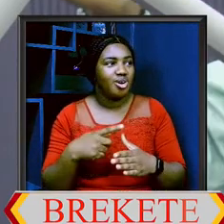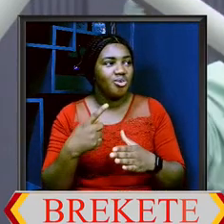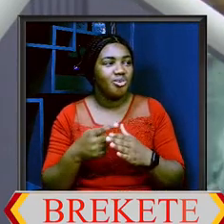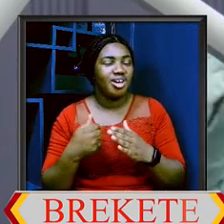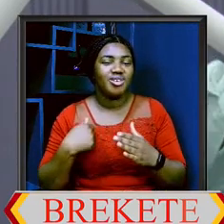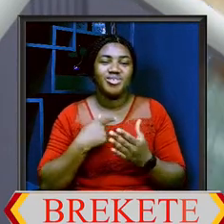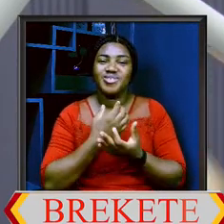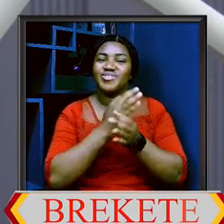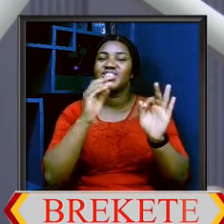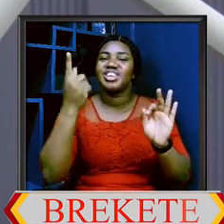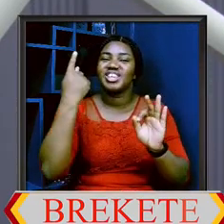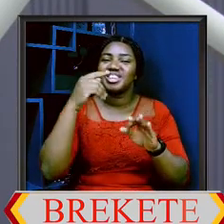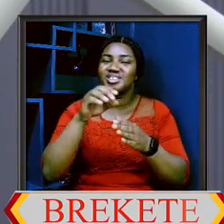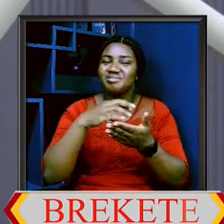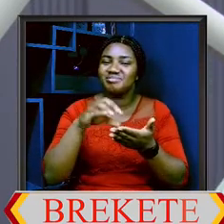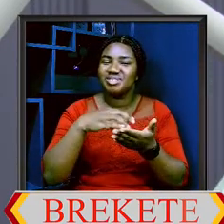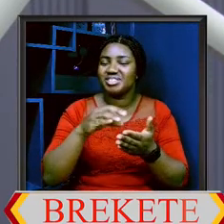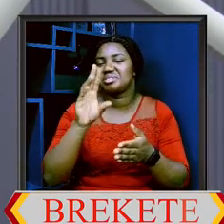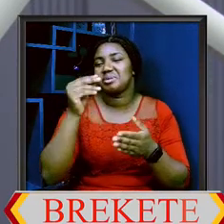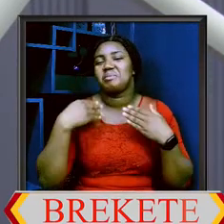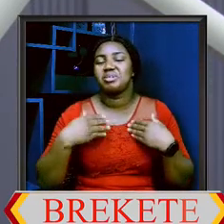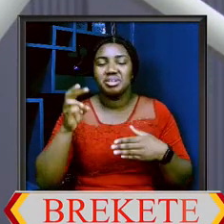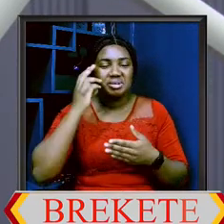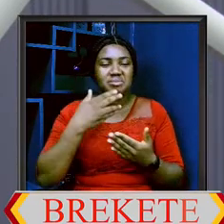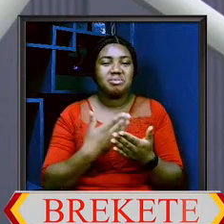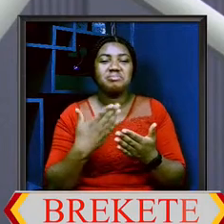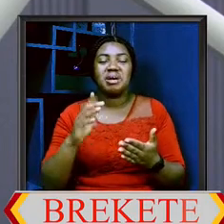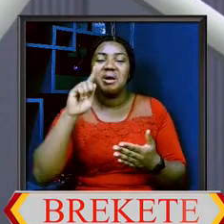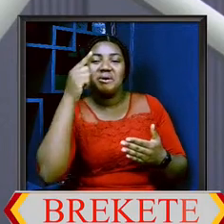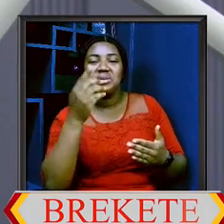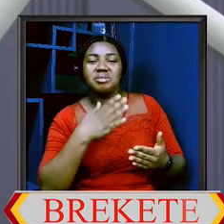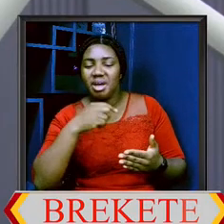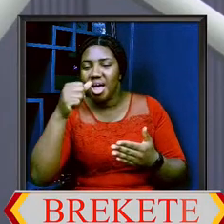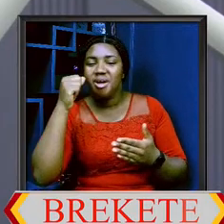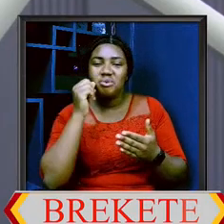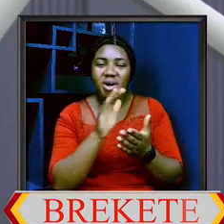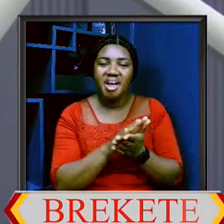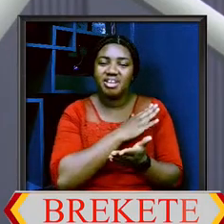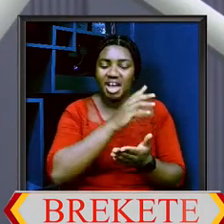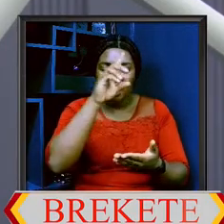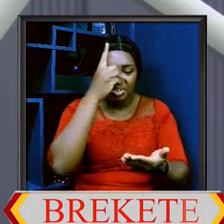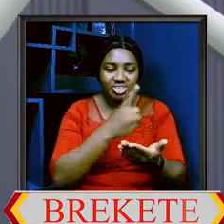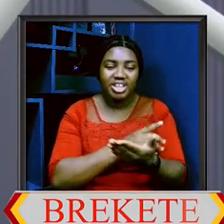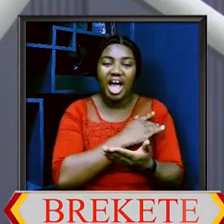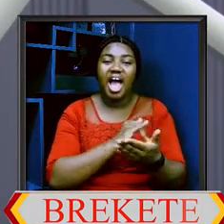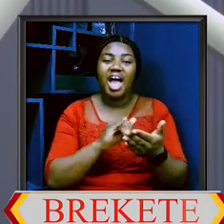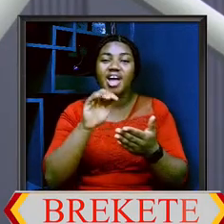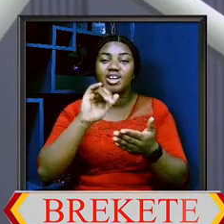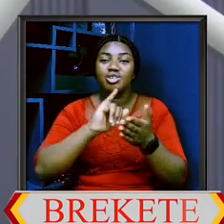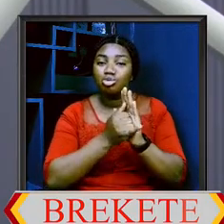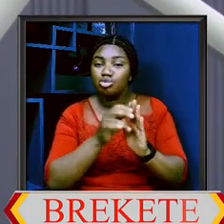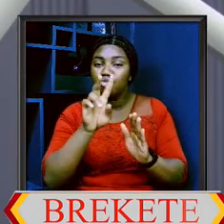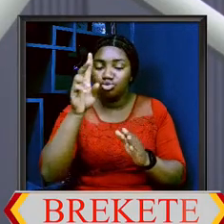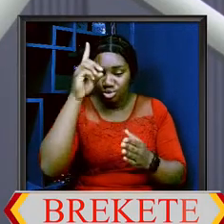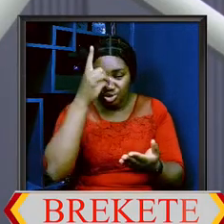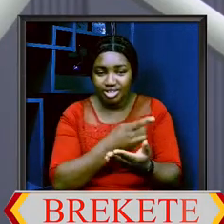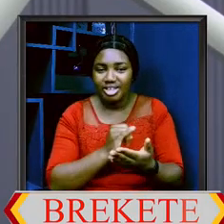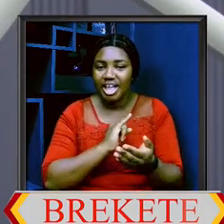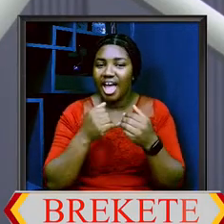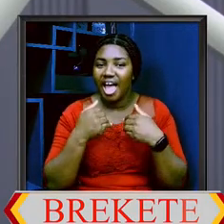release the music nobody go buy anybody only my wife and my daughters and those two daughters where I